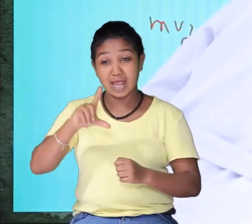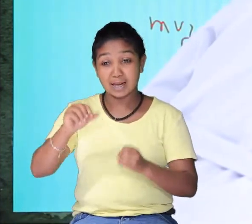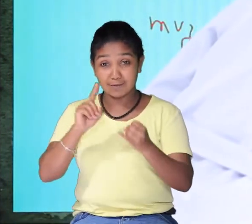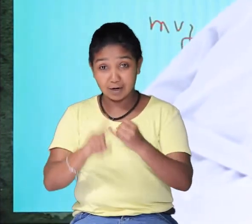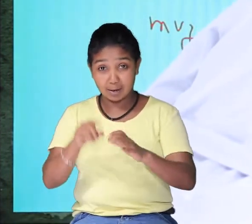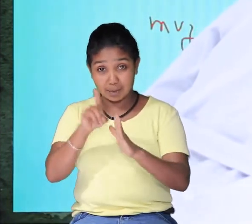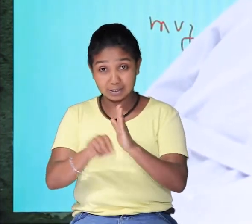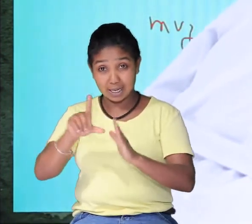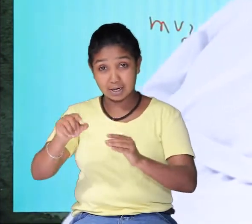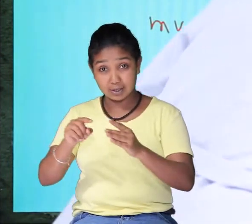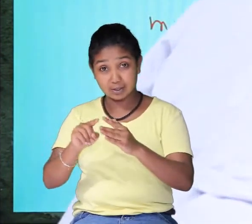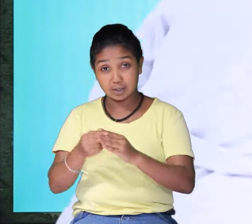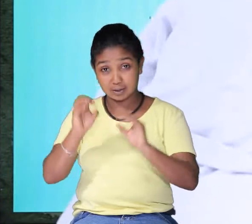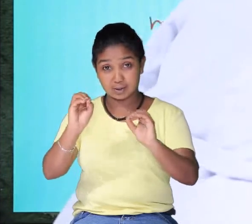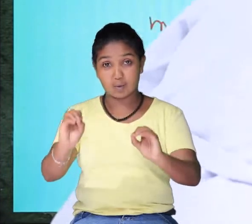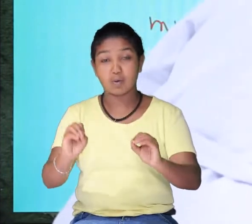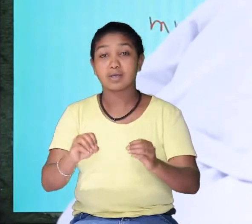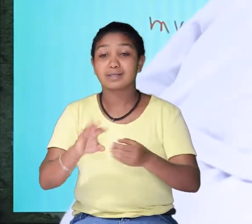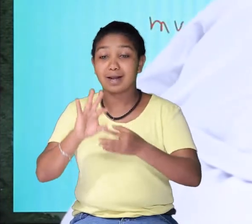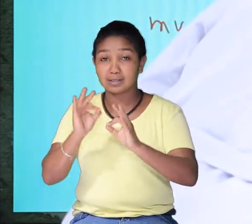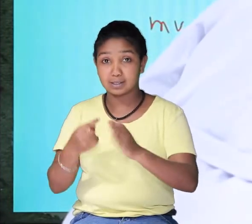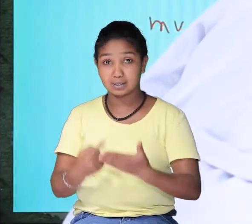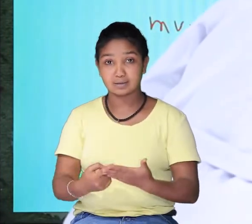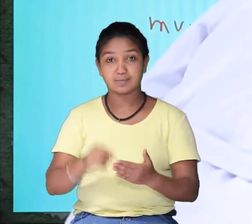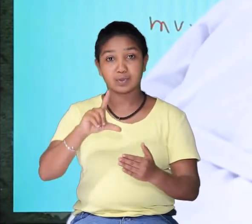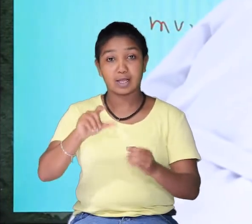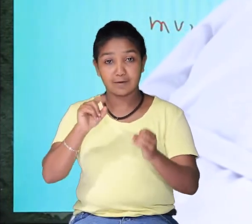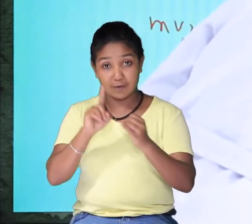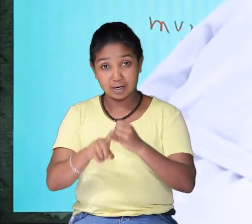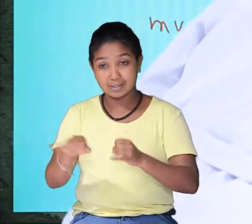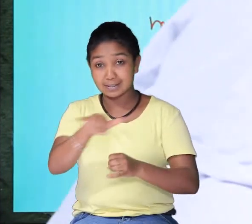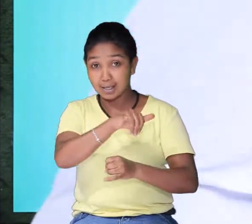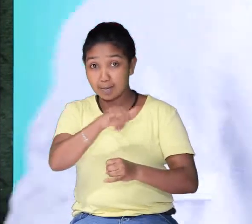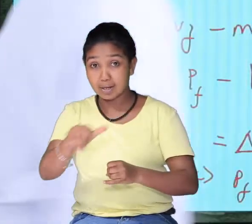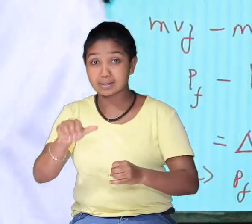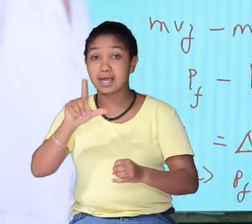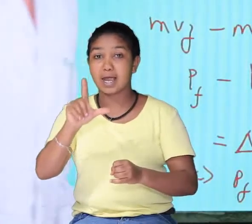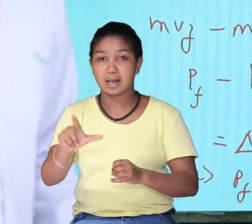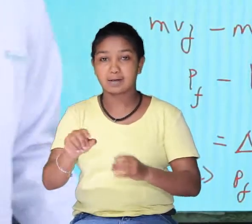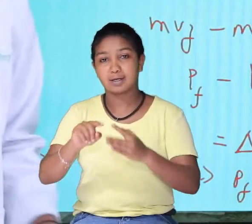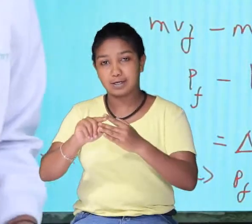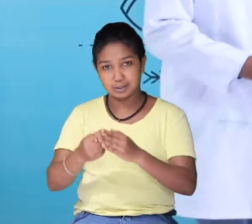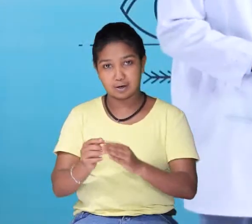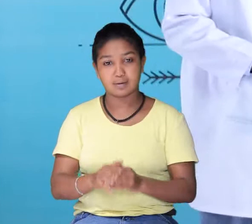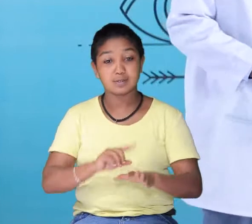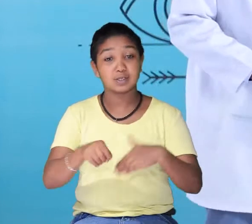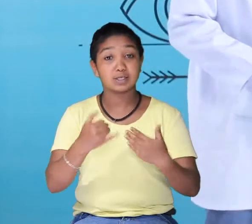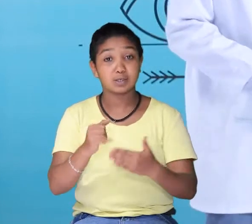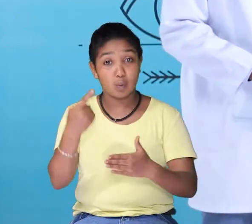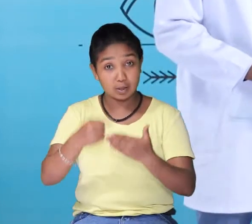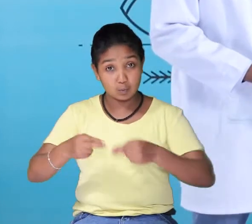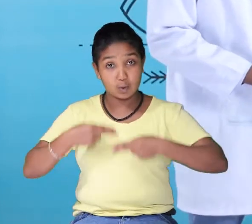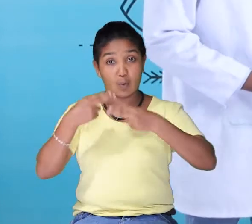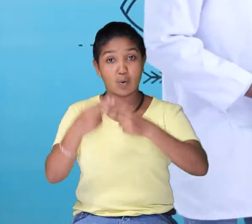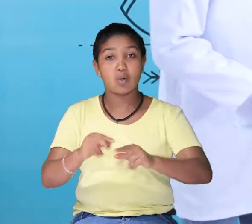final minus L initial is 0. When you translate this, L final is the same as L initial. So this is what we